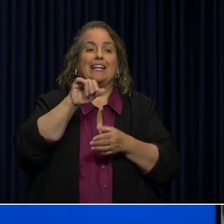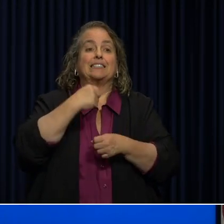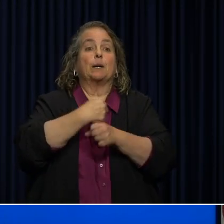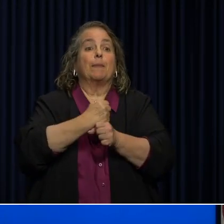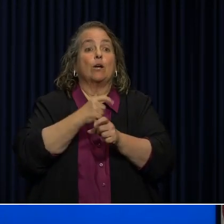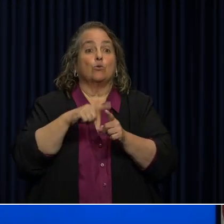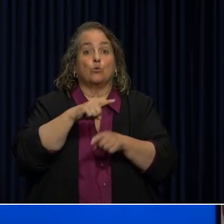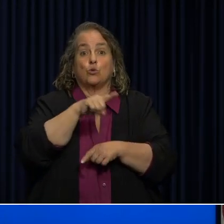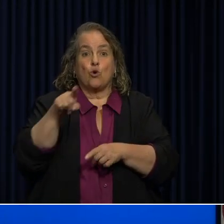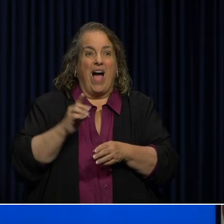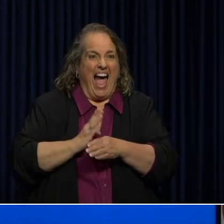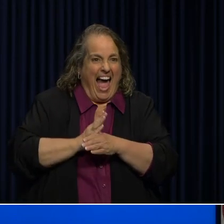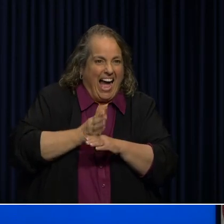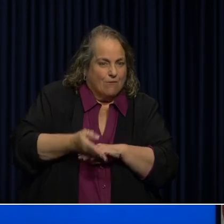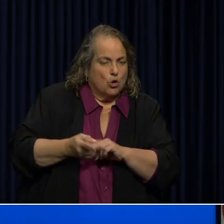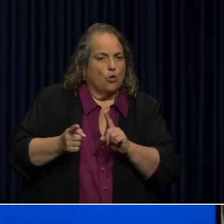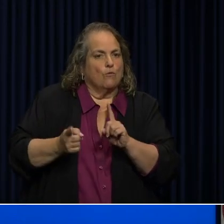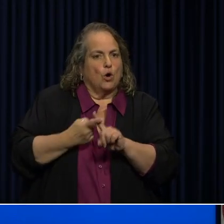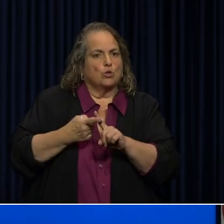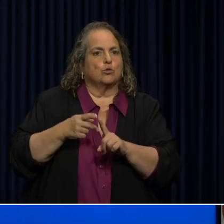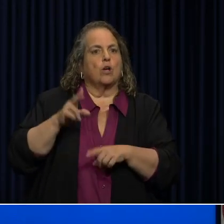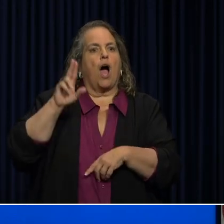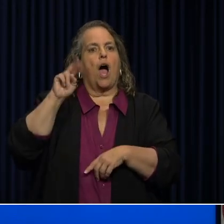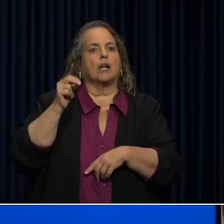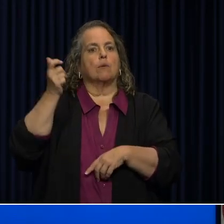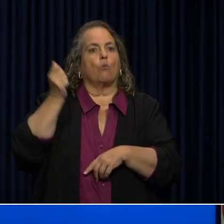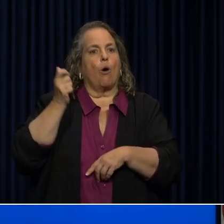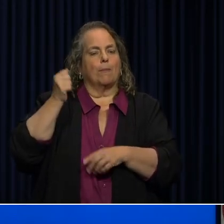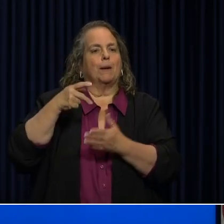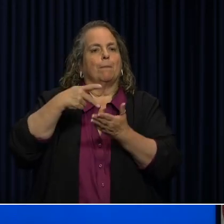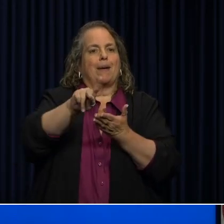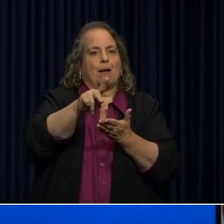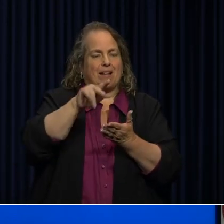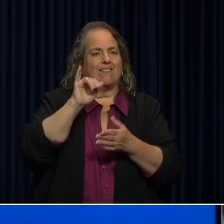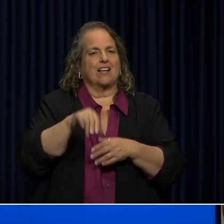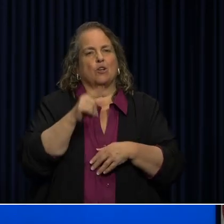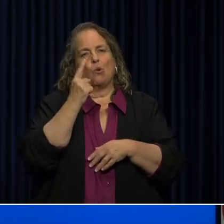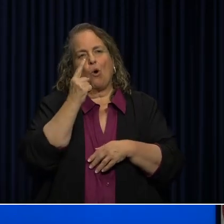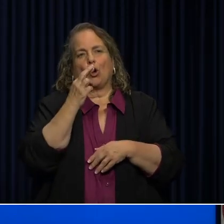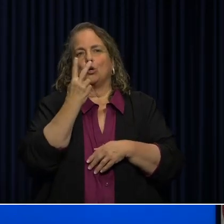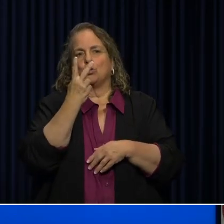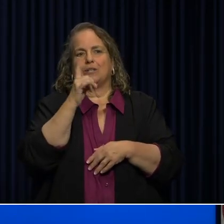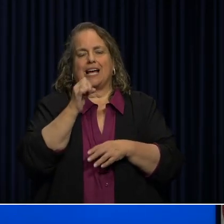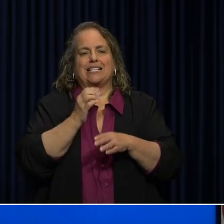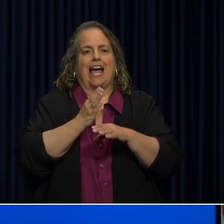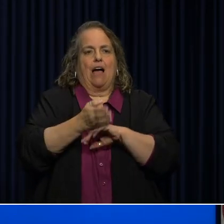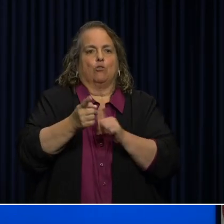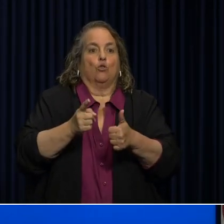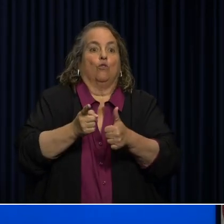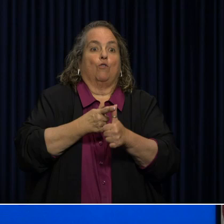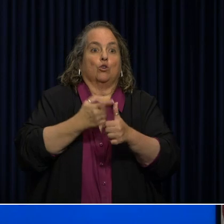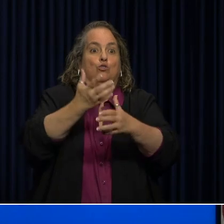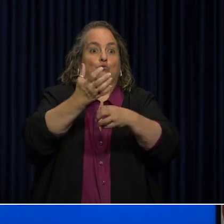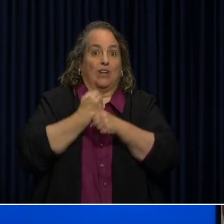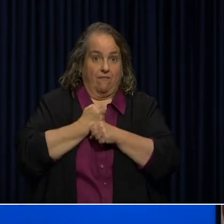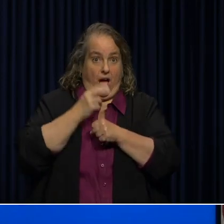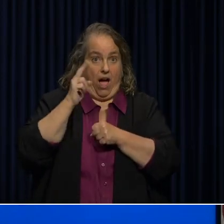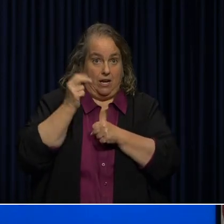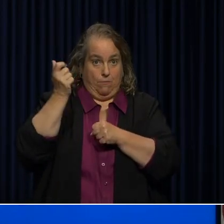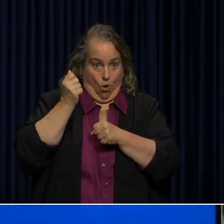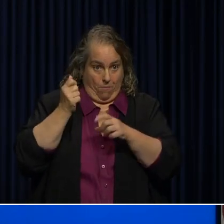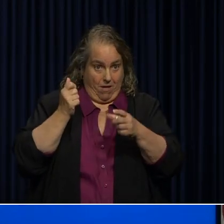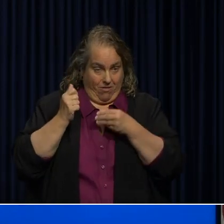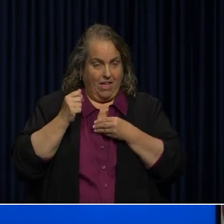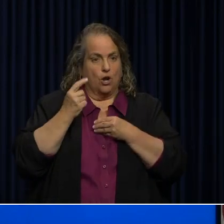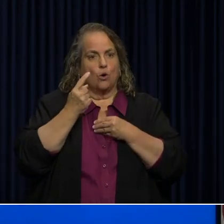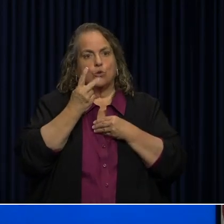payment. These typically take some 1 to 2 days after the very first payment comes in. It's important to remind